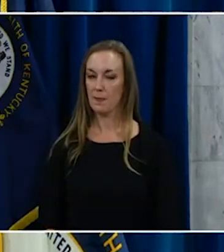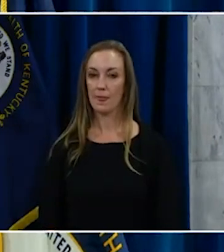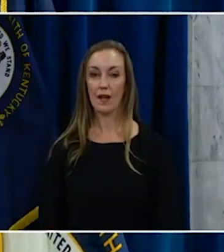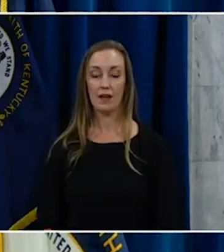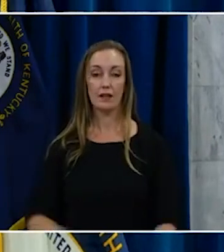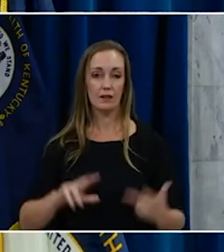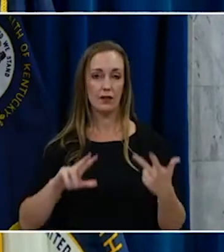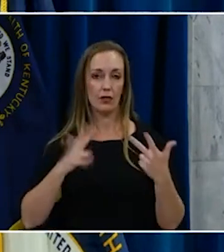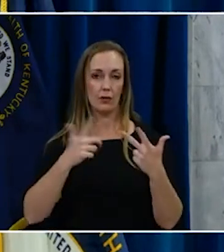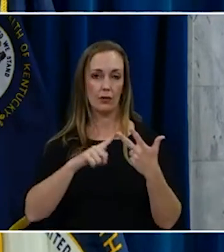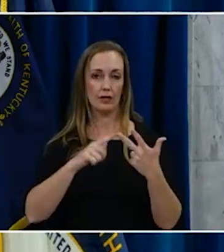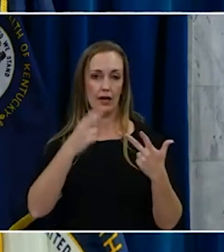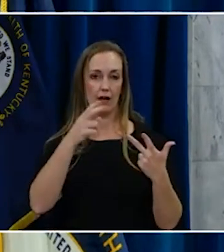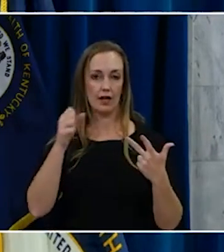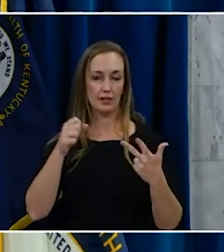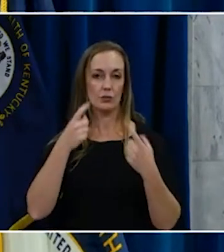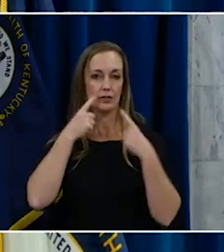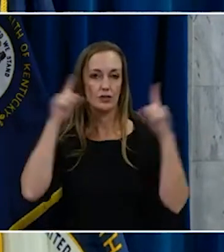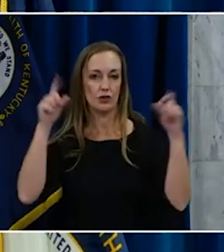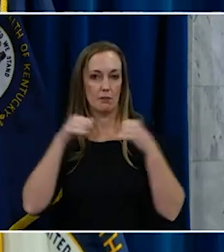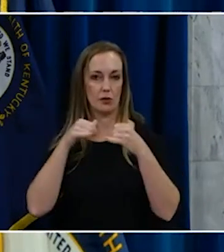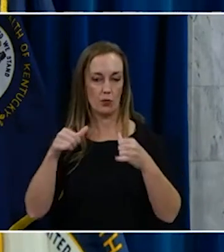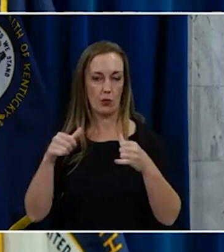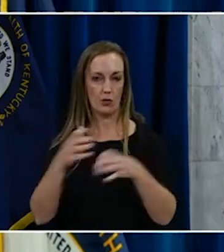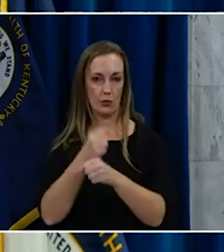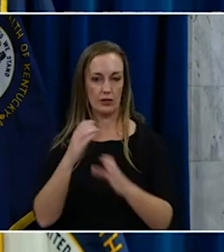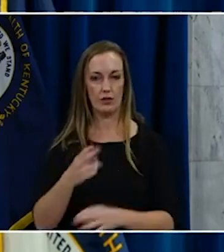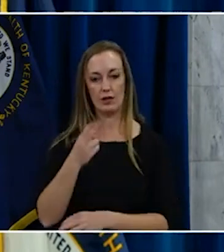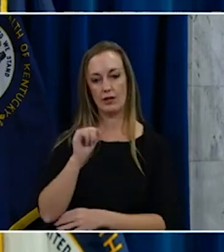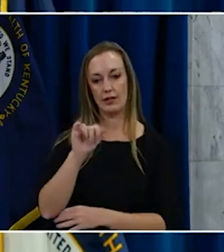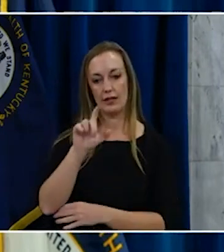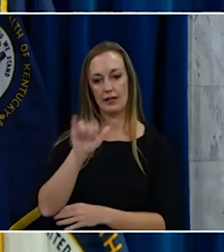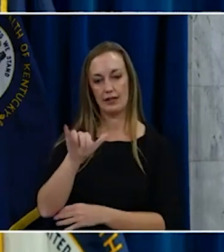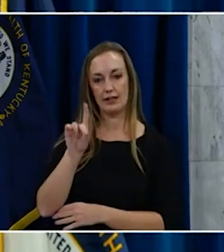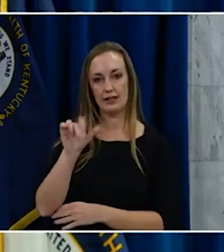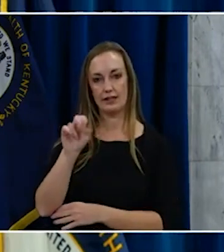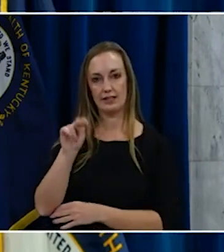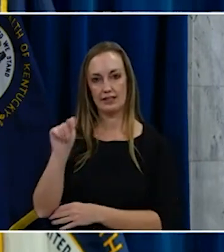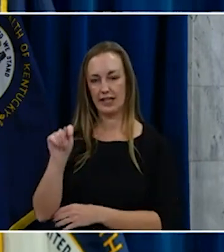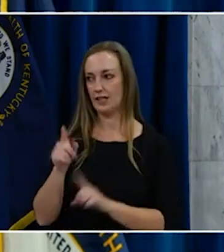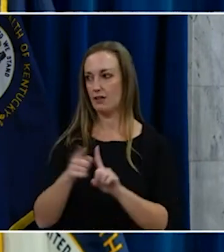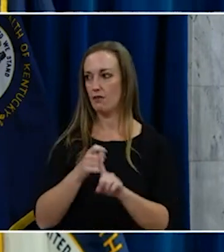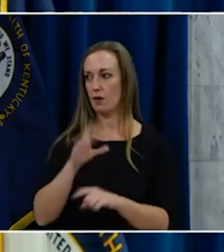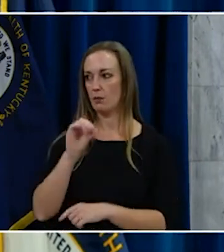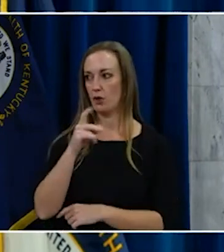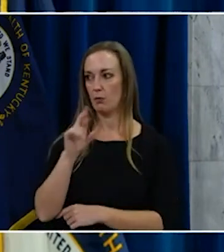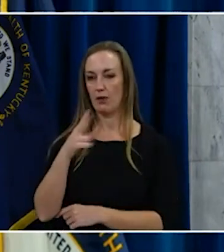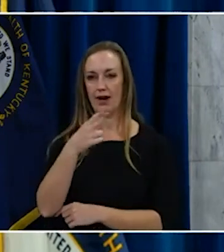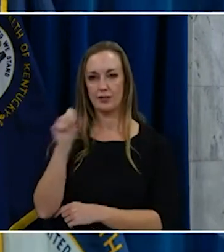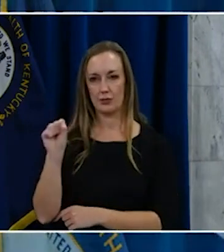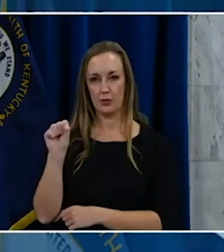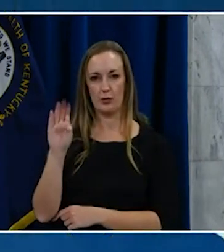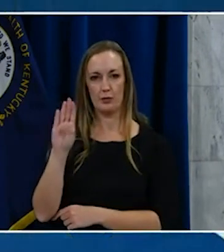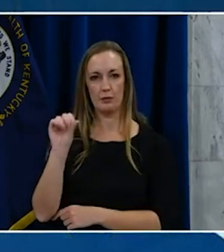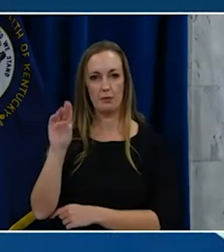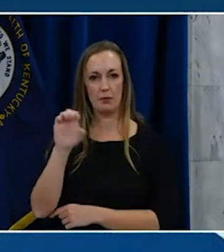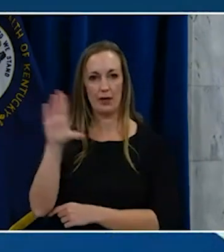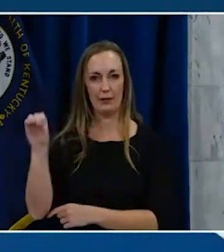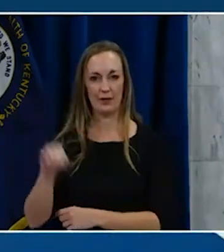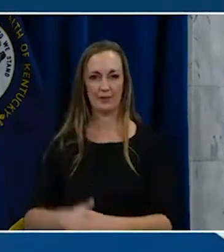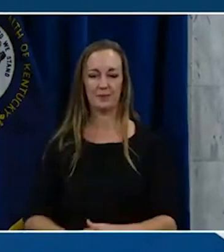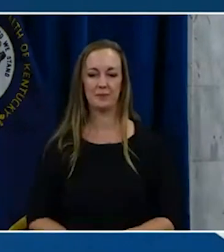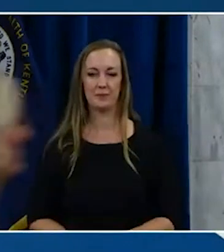Our third High School Achievement Award winner is Haley Dant from Randall K. Cooper High School in Boone County.